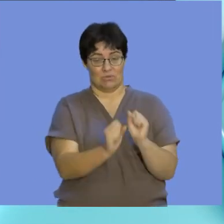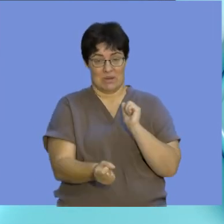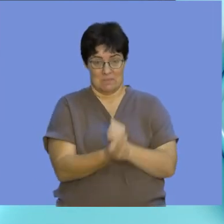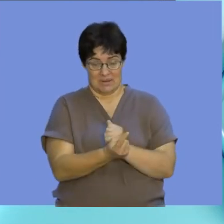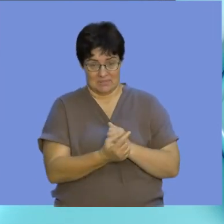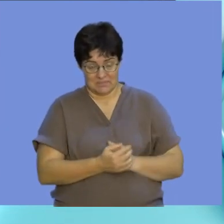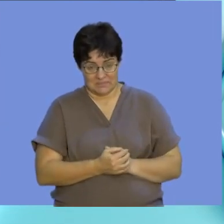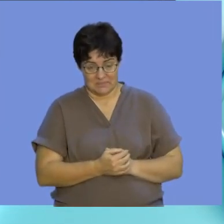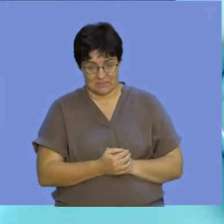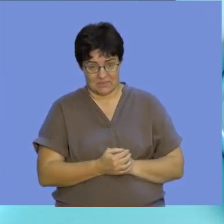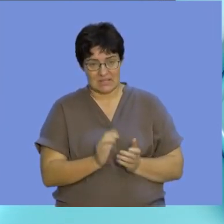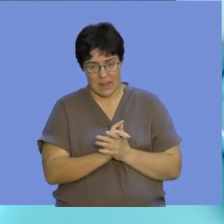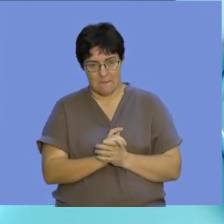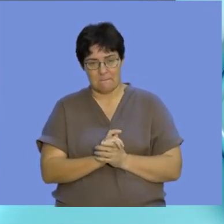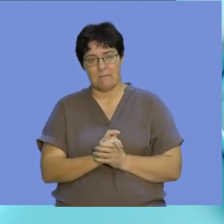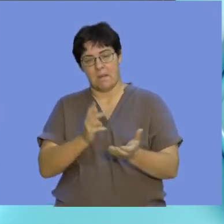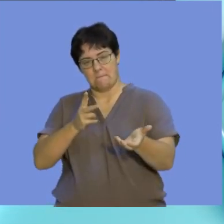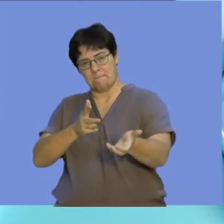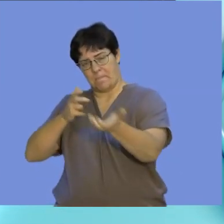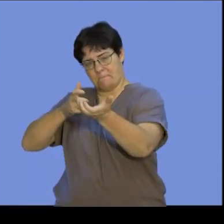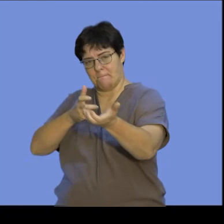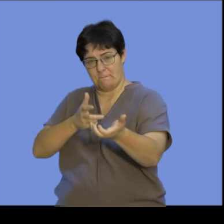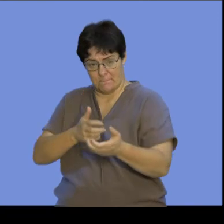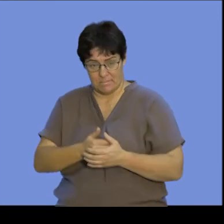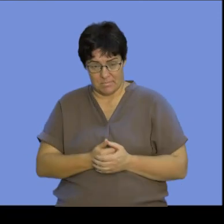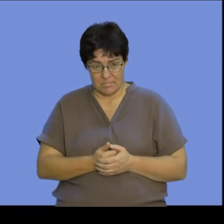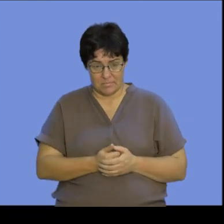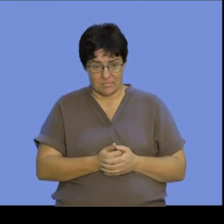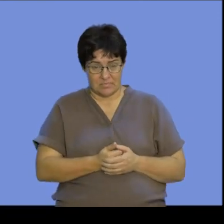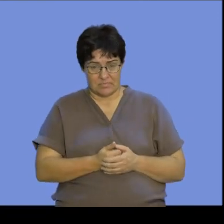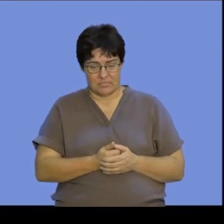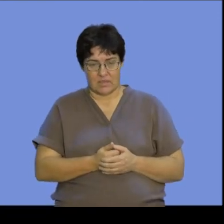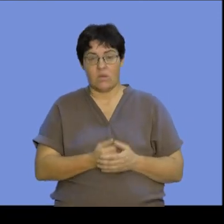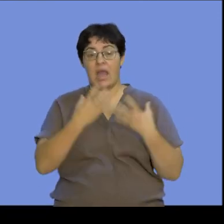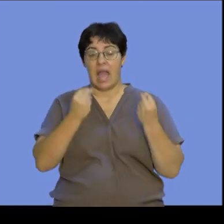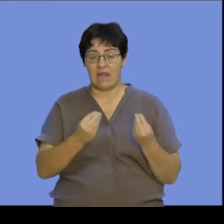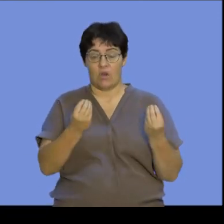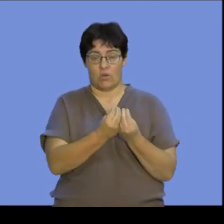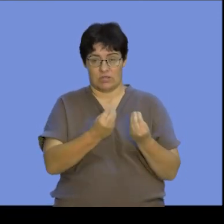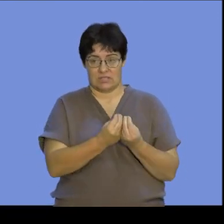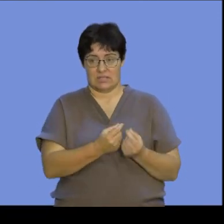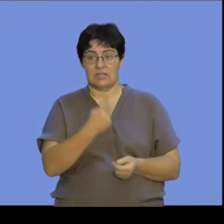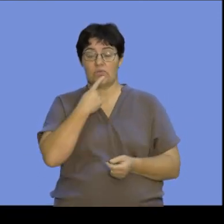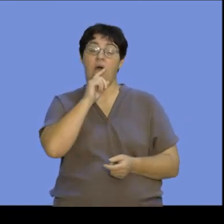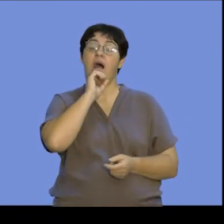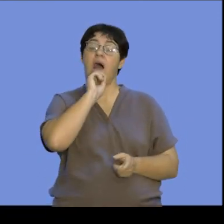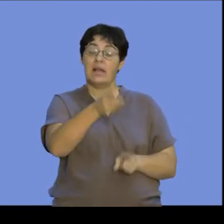like a gun. Because if we have two objects, so the answer here is yes,